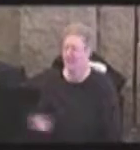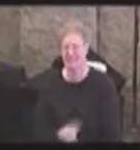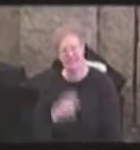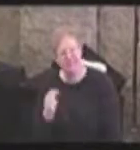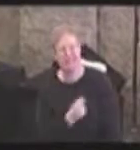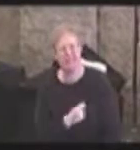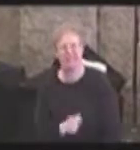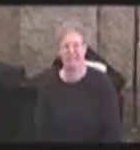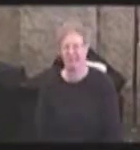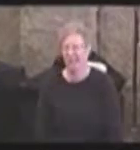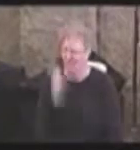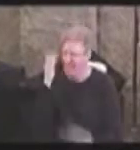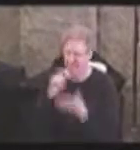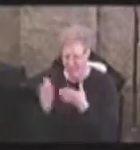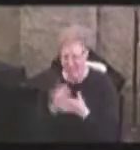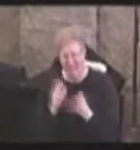Who thought that was coming?